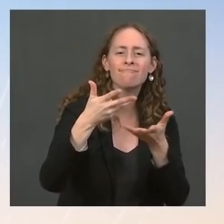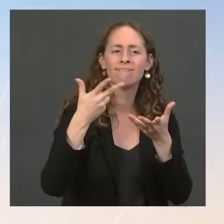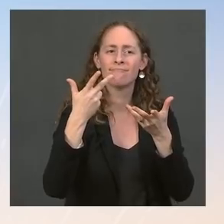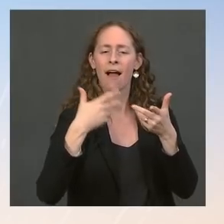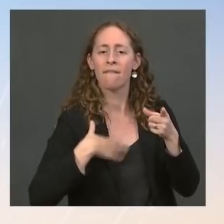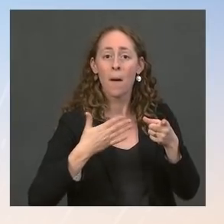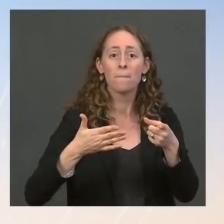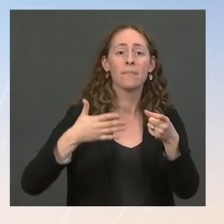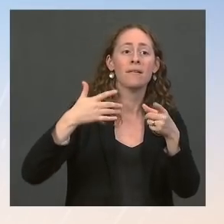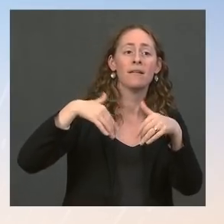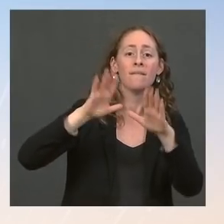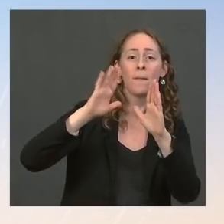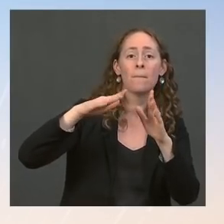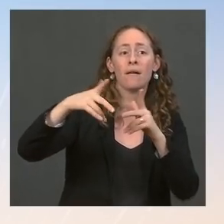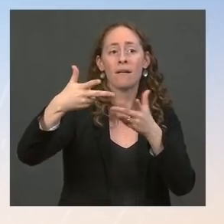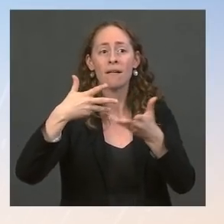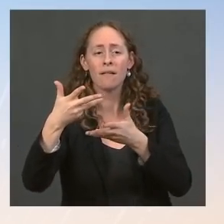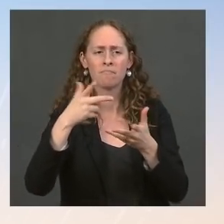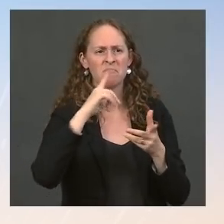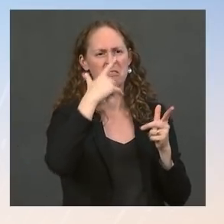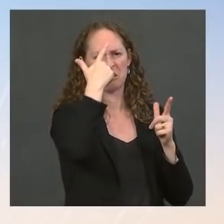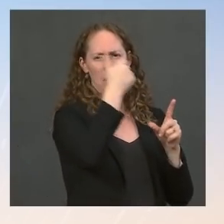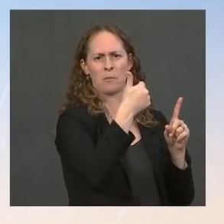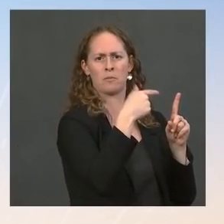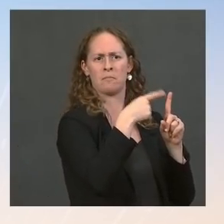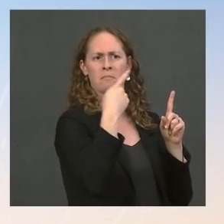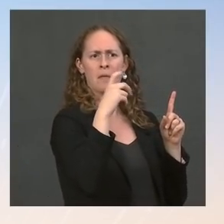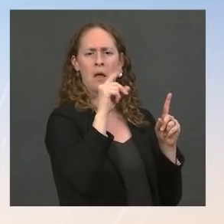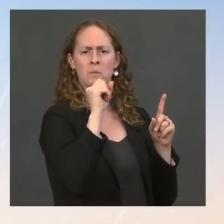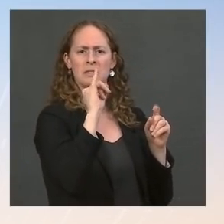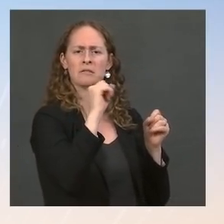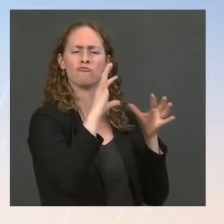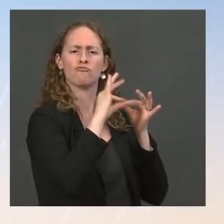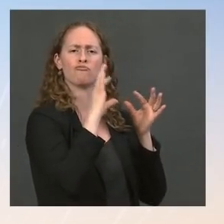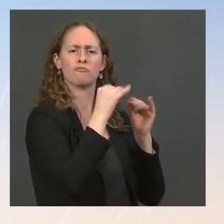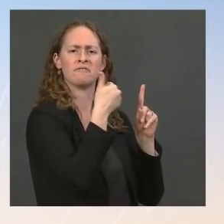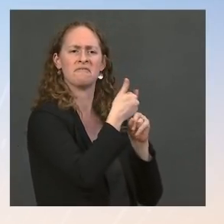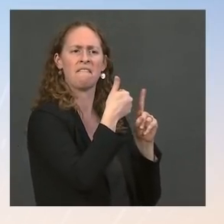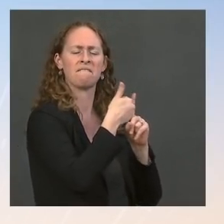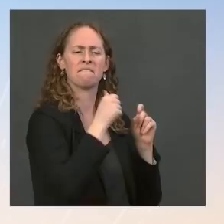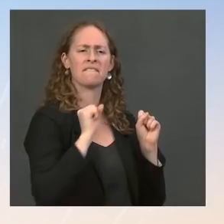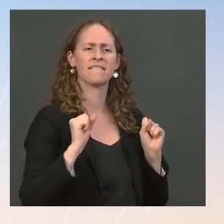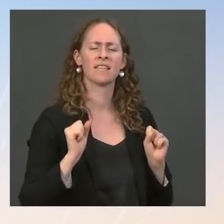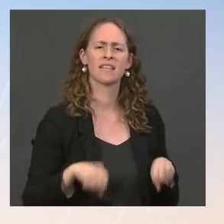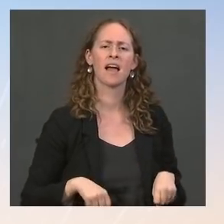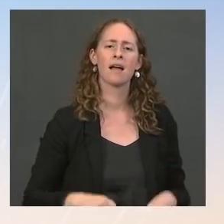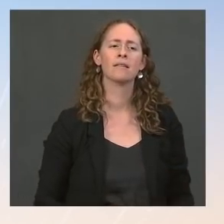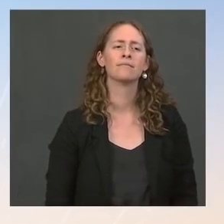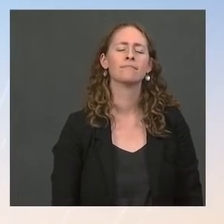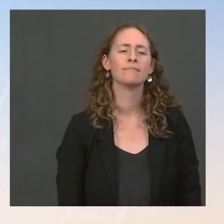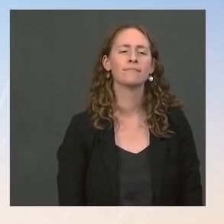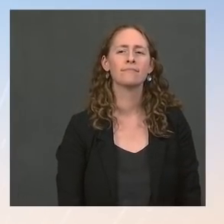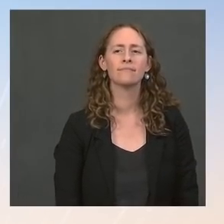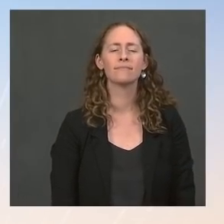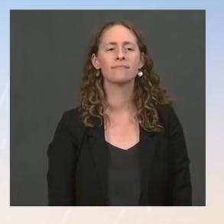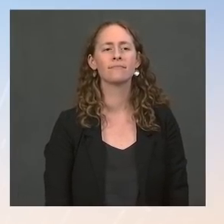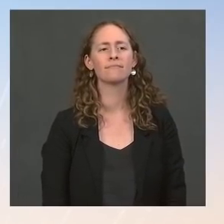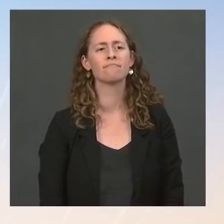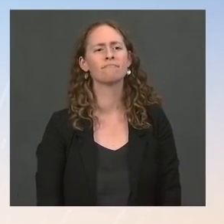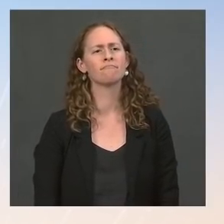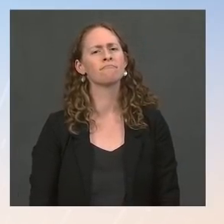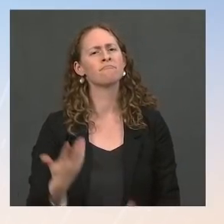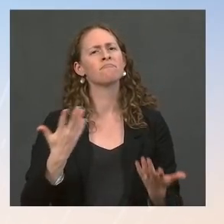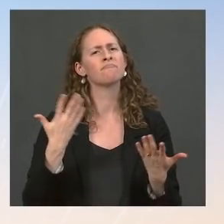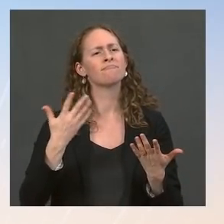leave it to her to speak to what she felt was necessary. But I think it's also pretty standard in the last